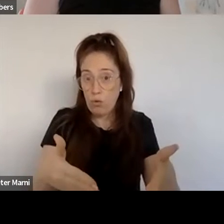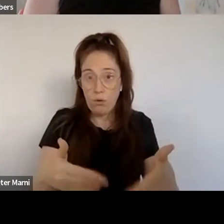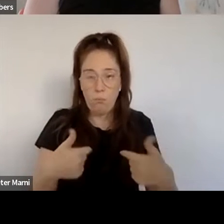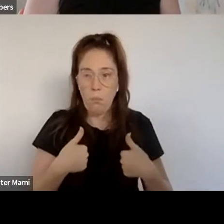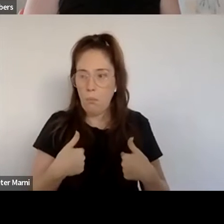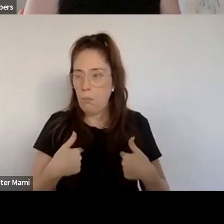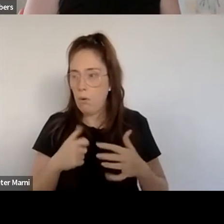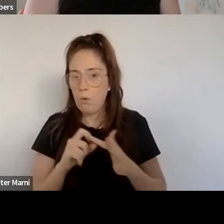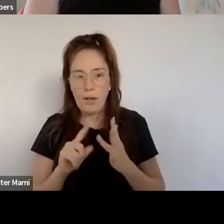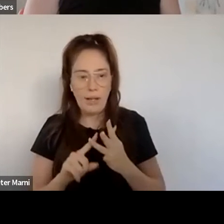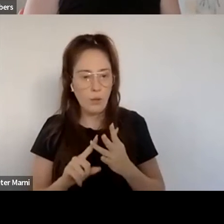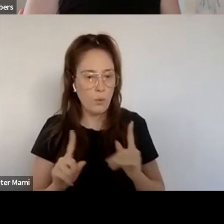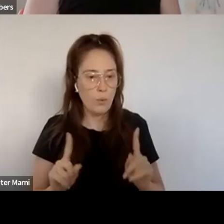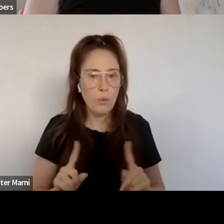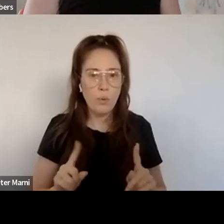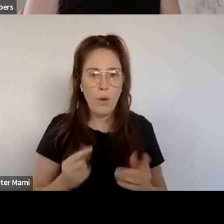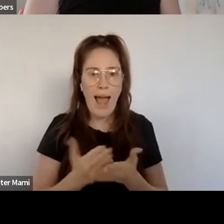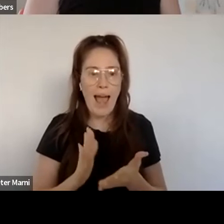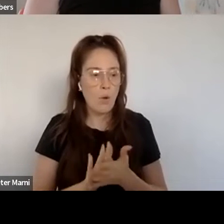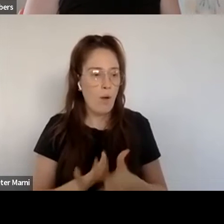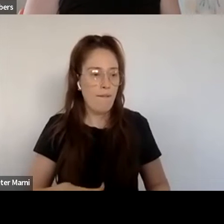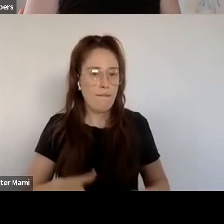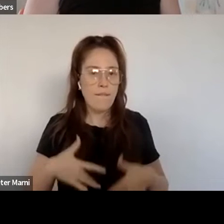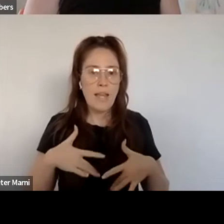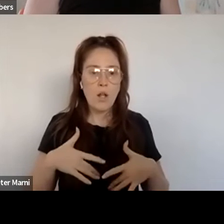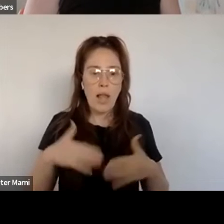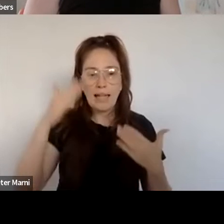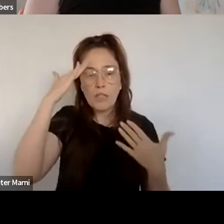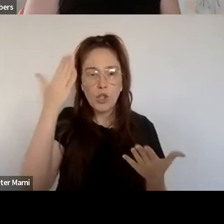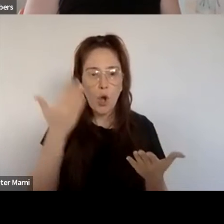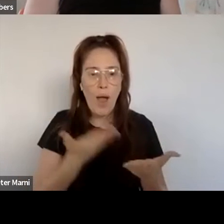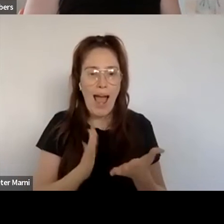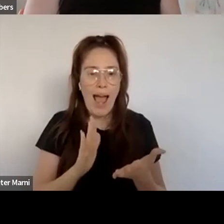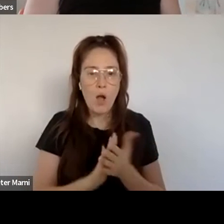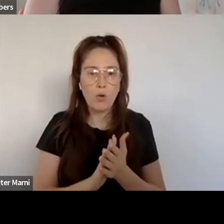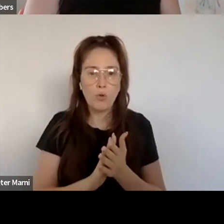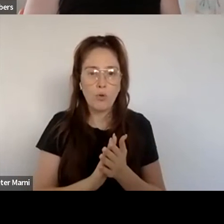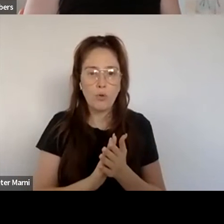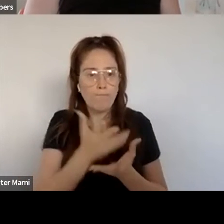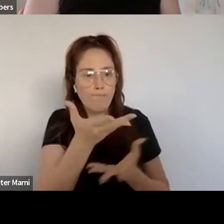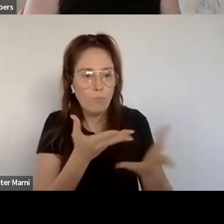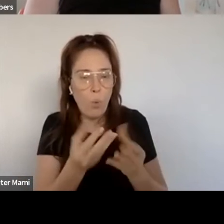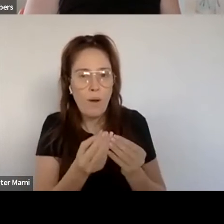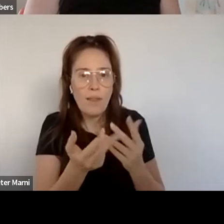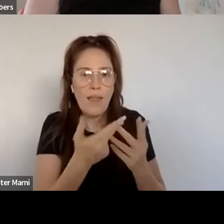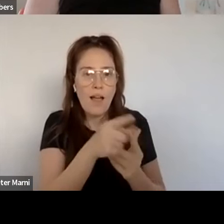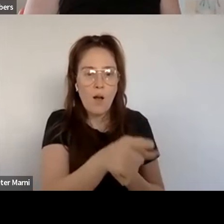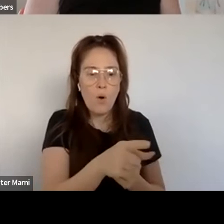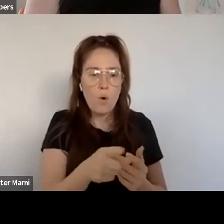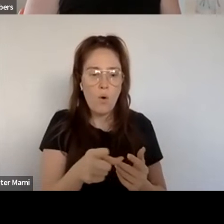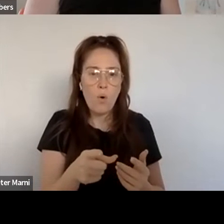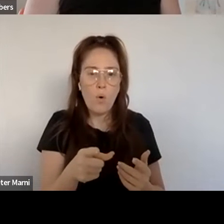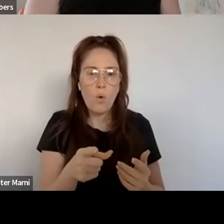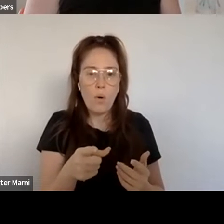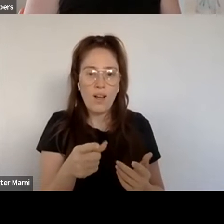had no idea how to handle the unexpected, the tragedy or the violence of my father's